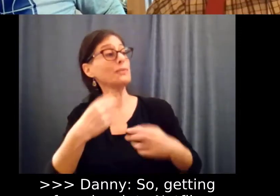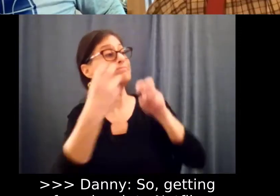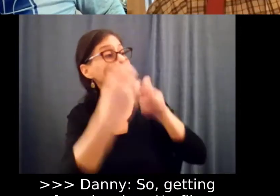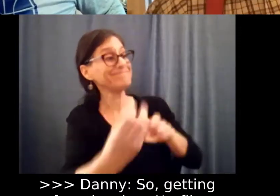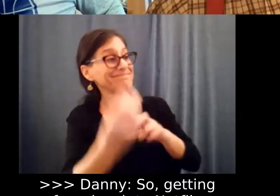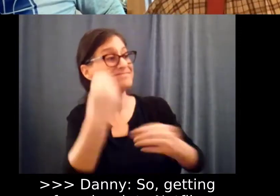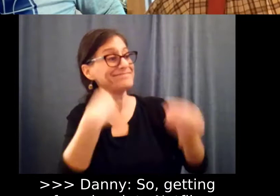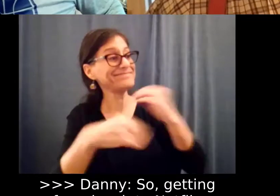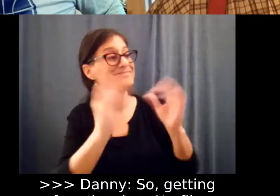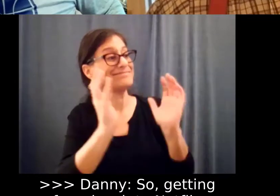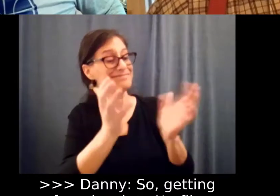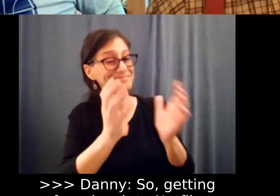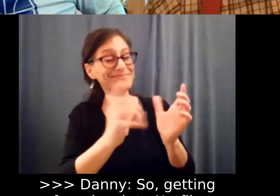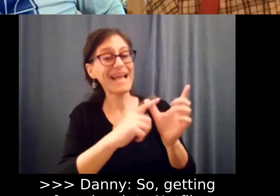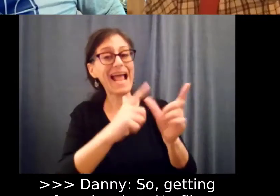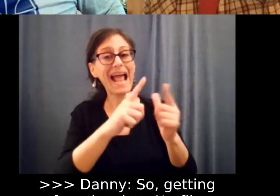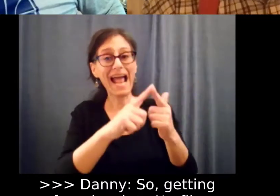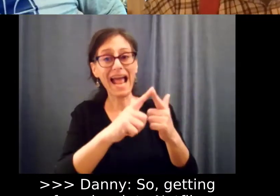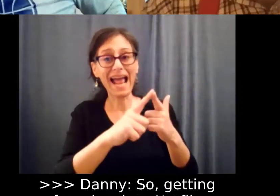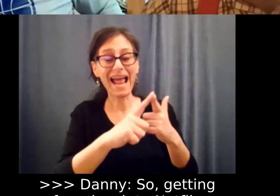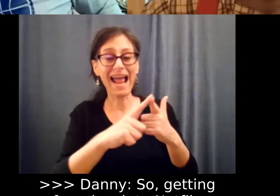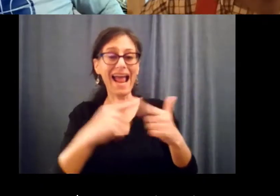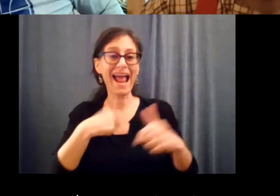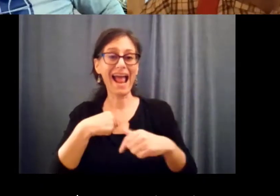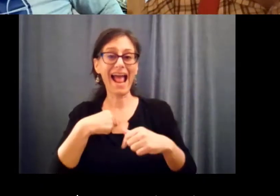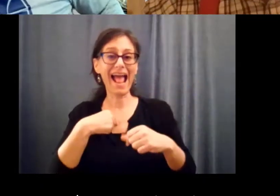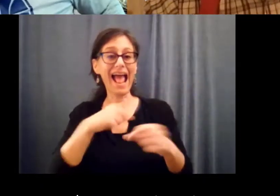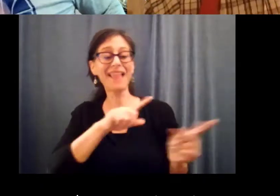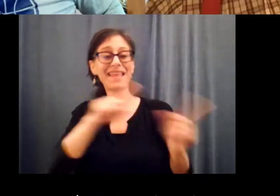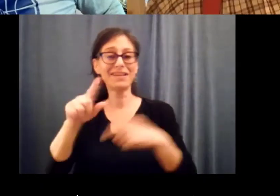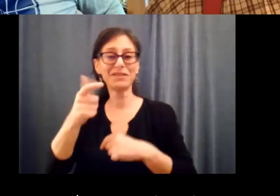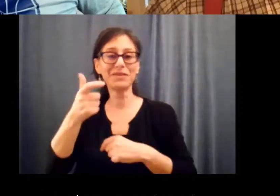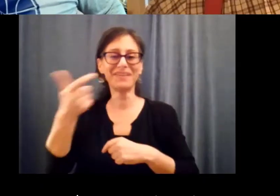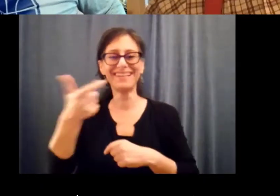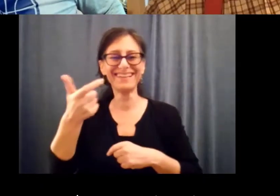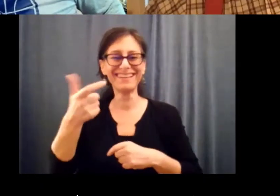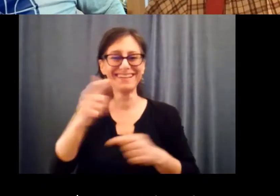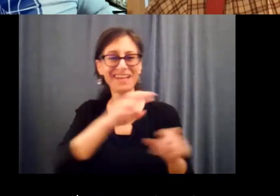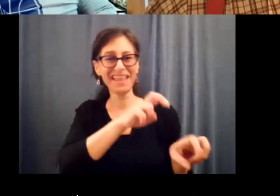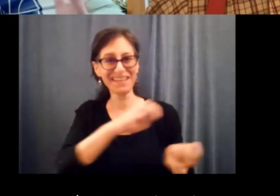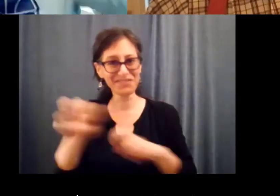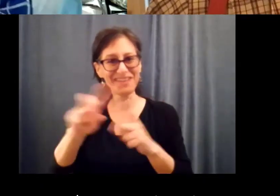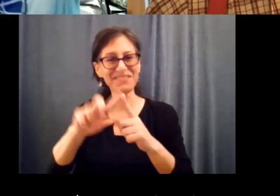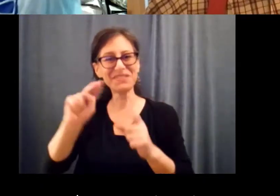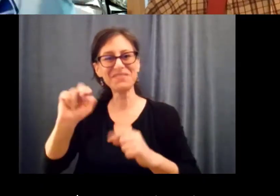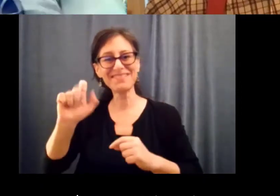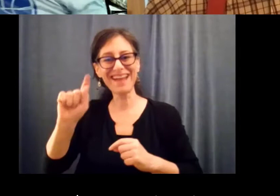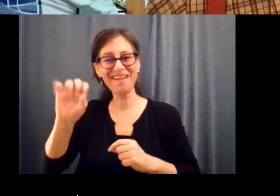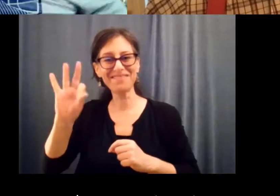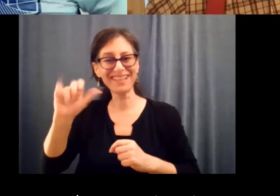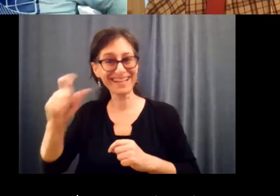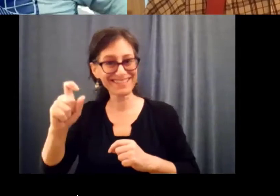and the Jenny to Netflix. To Netflix and the Obama. Okay. Well,